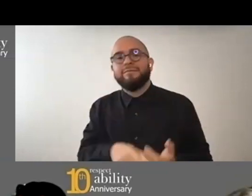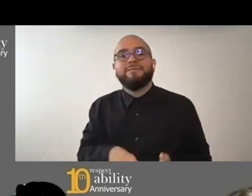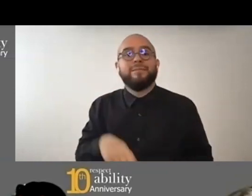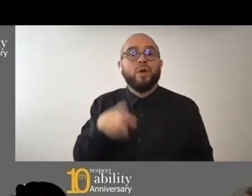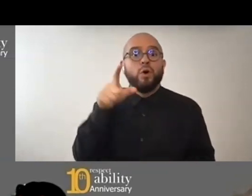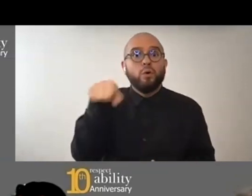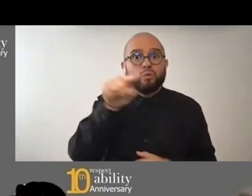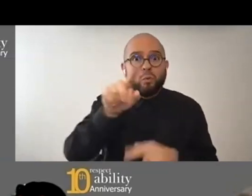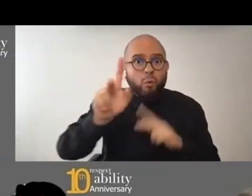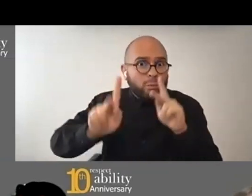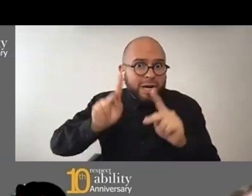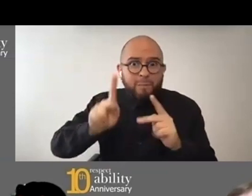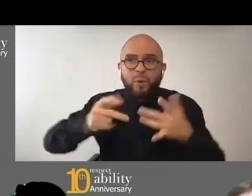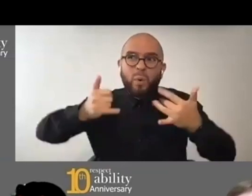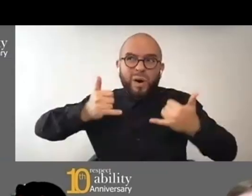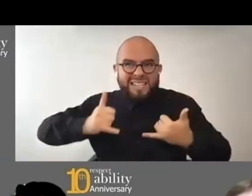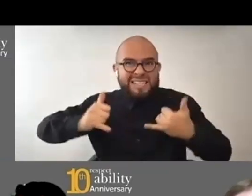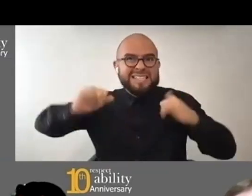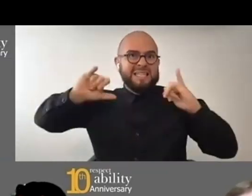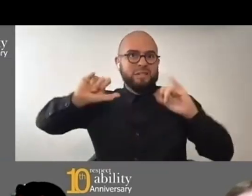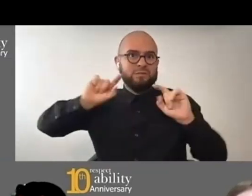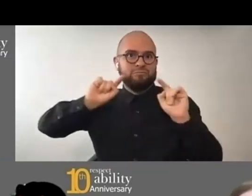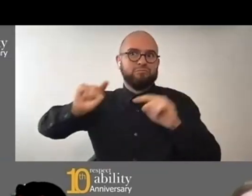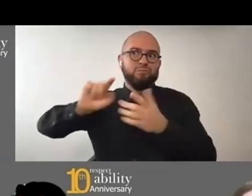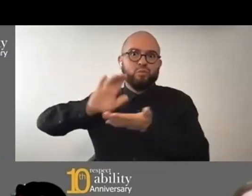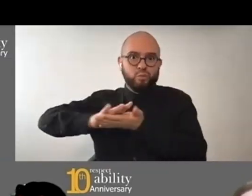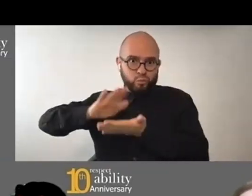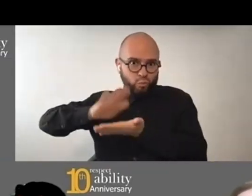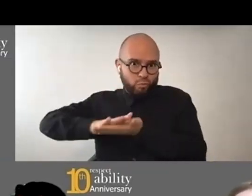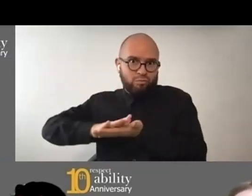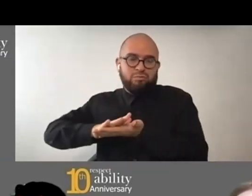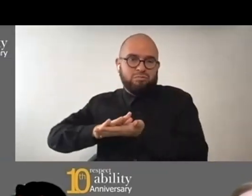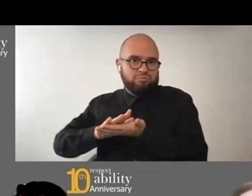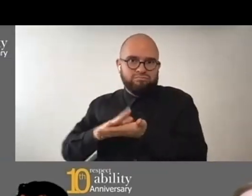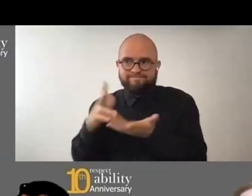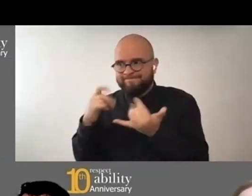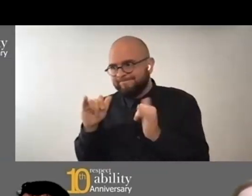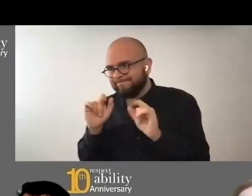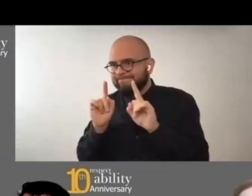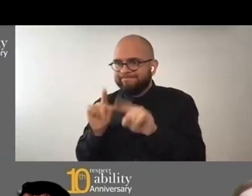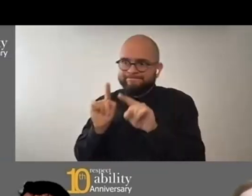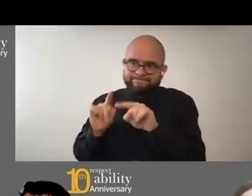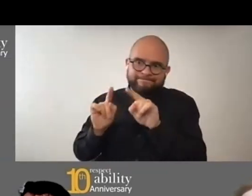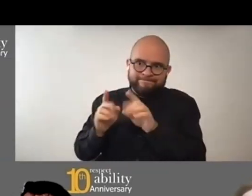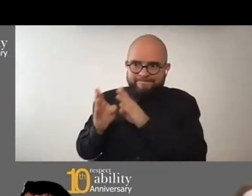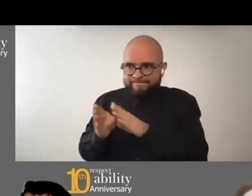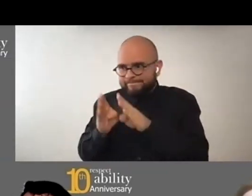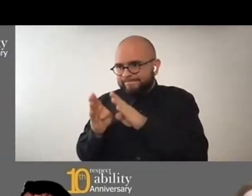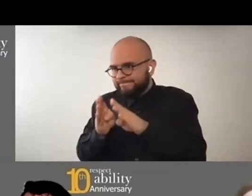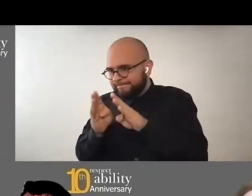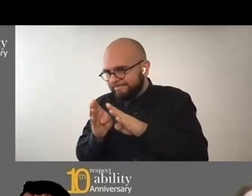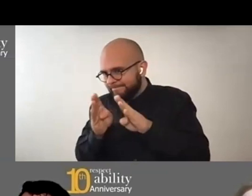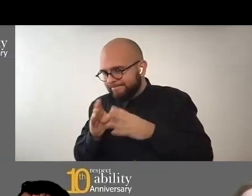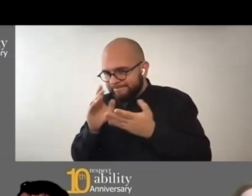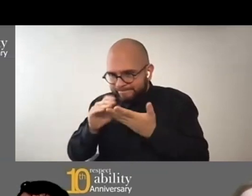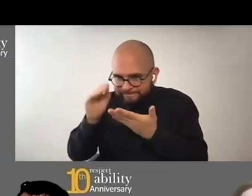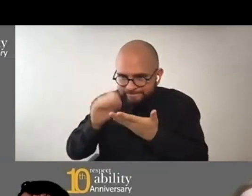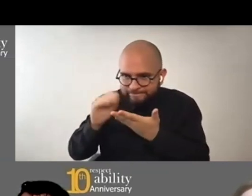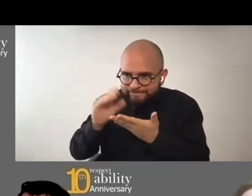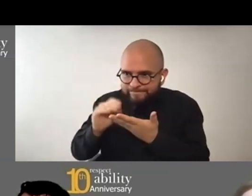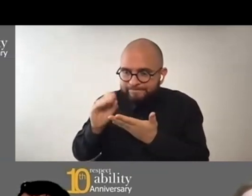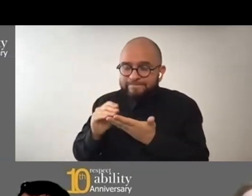an educational setting, for those of you that are still in that preparatory phase, I encourage you to